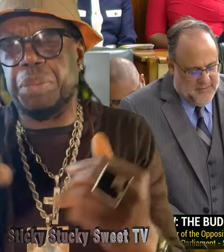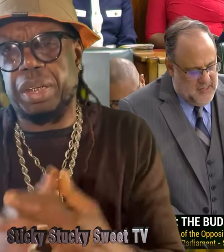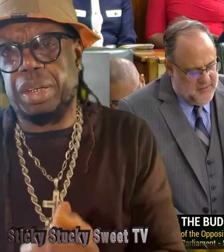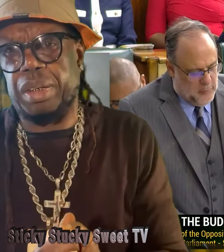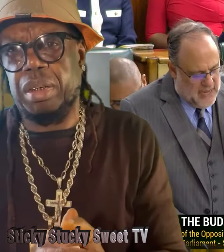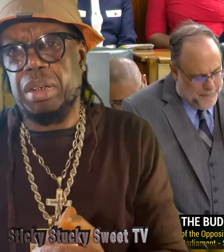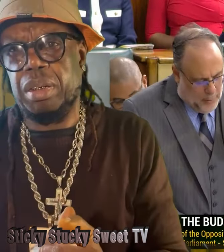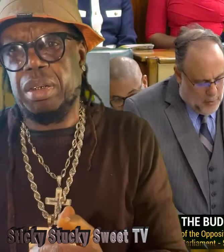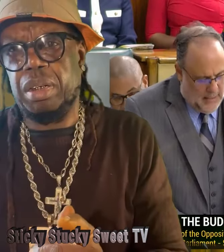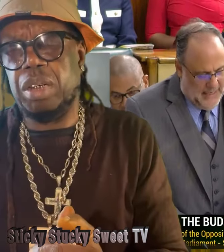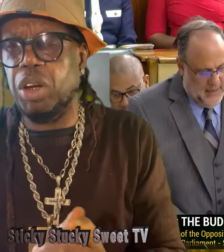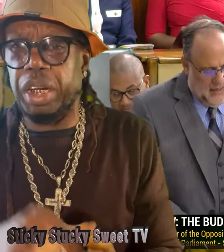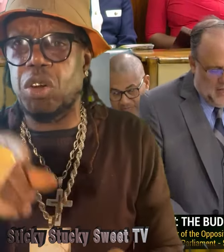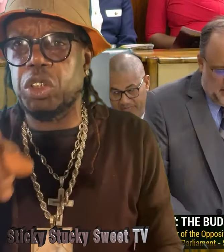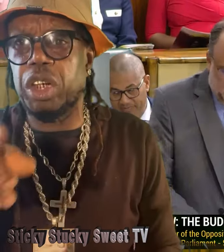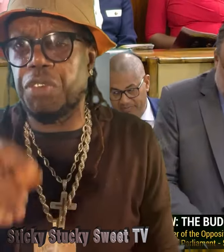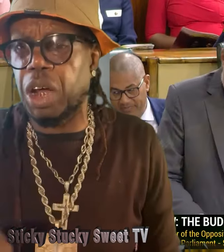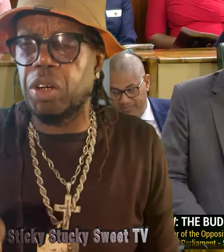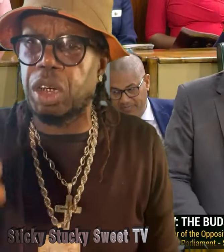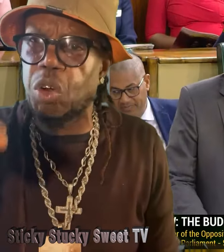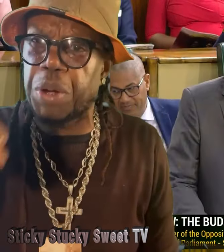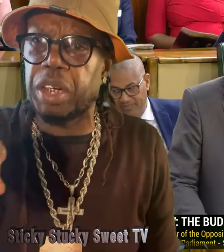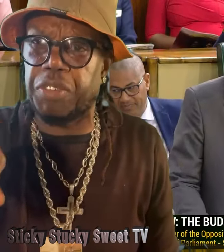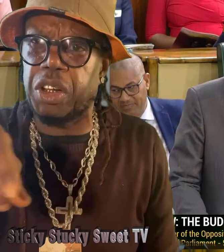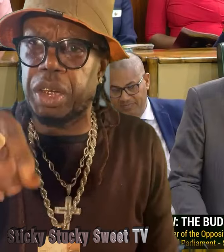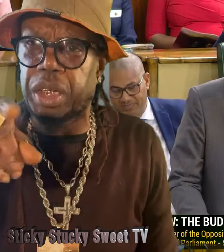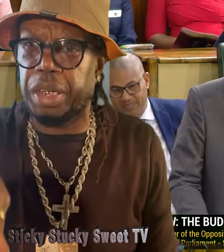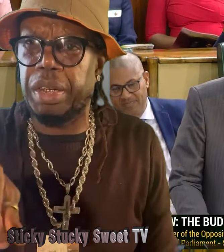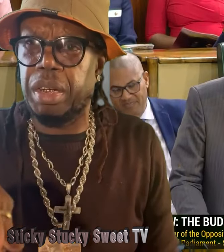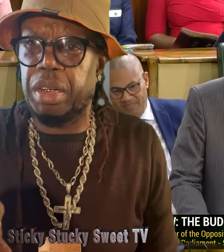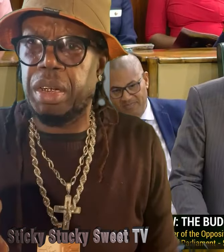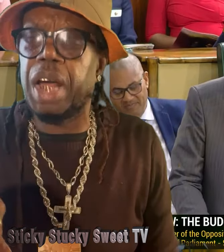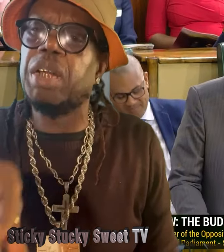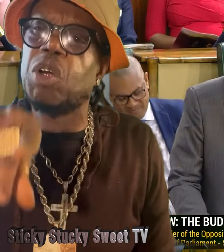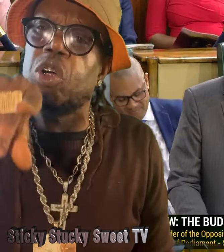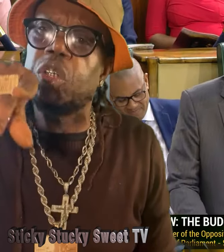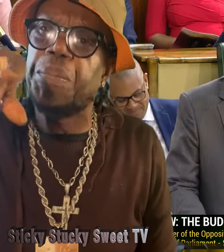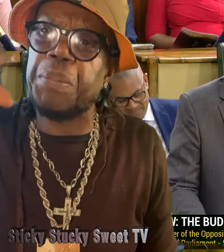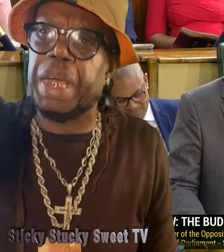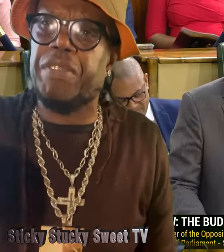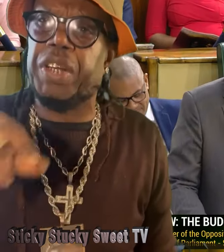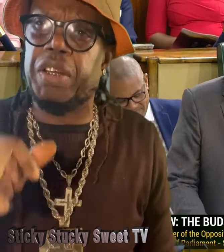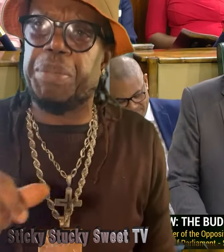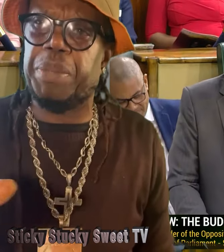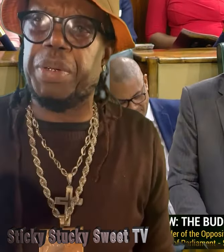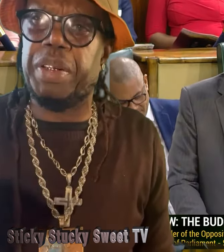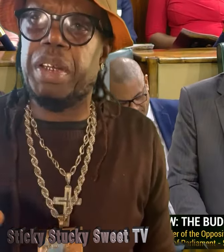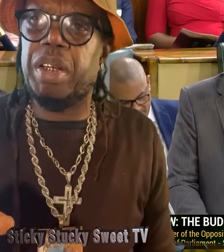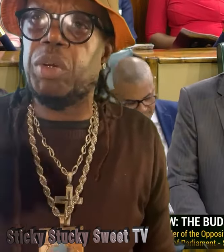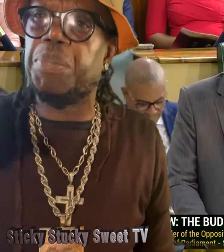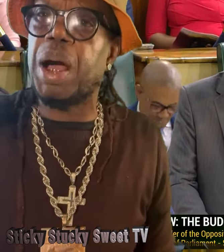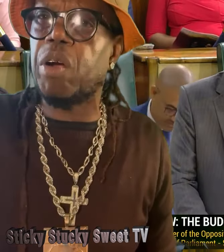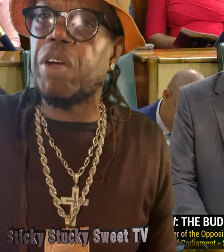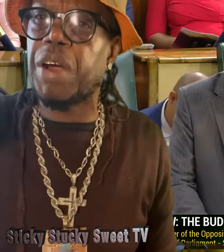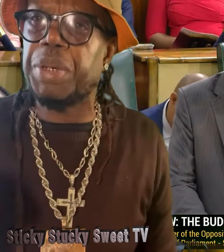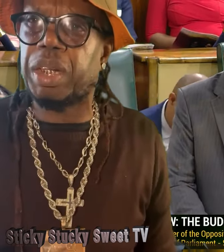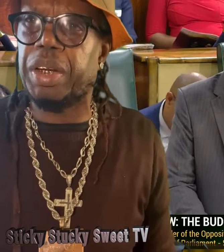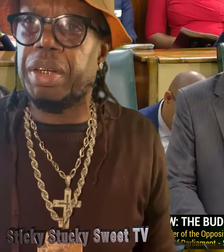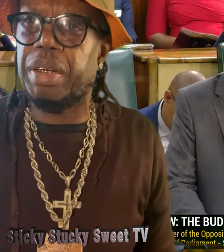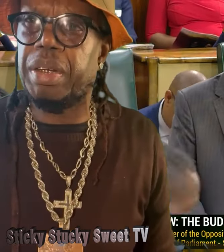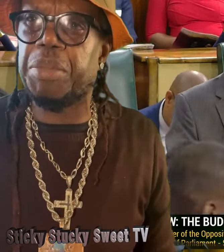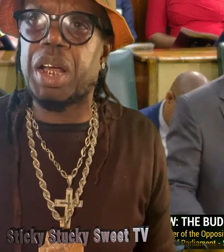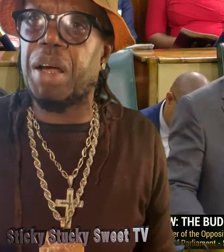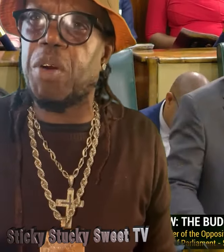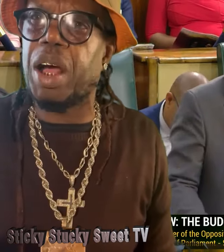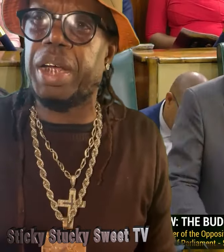study them things there. So let's go to this video and just look on this video and see. And then we'll go to the main video, people, with the bangarang from